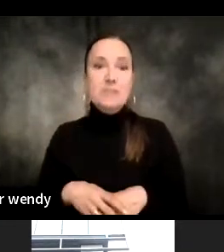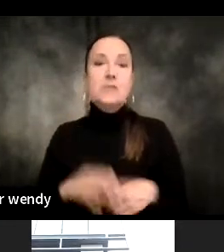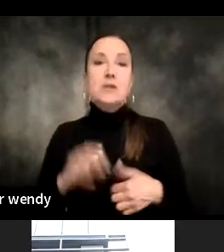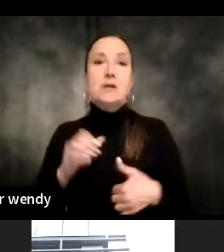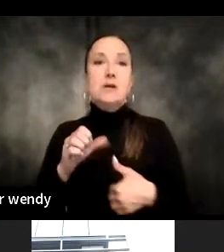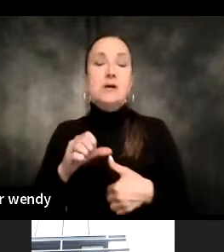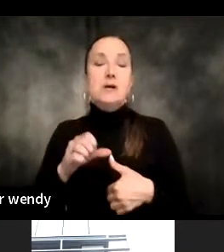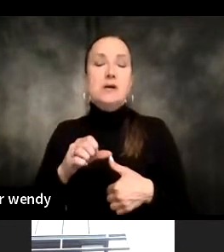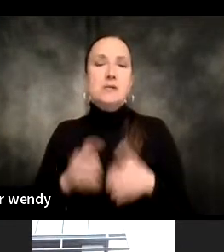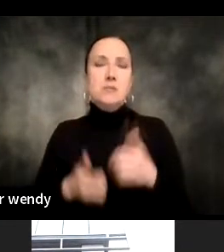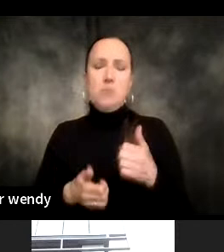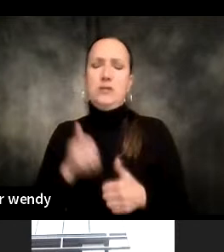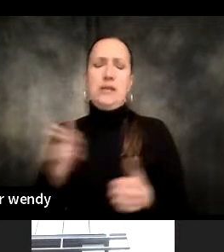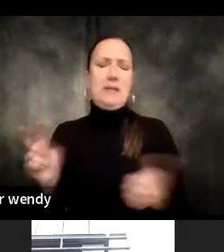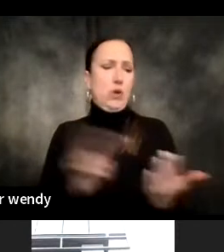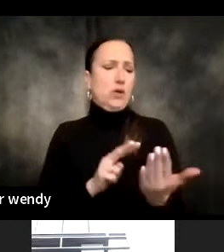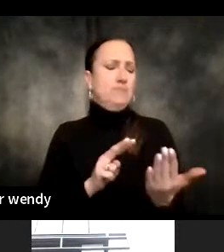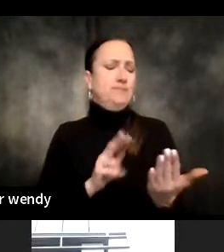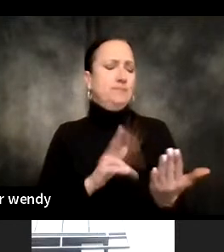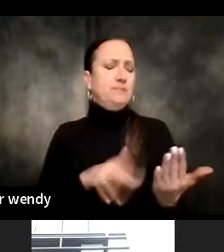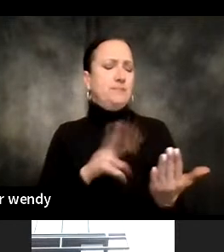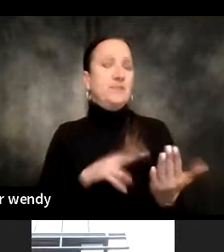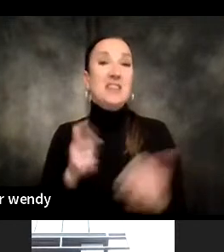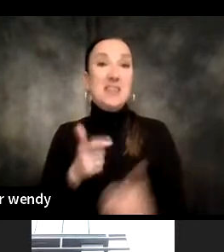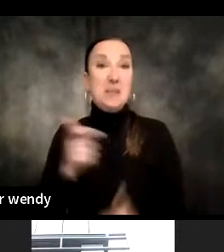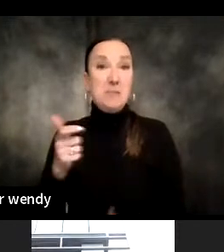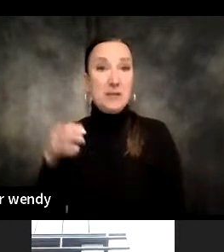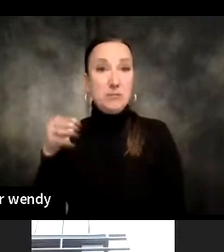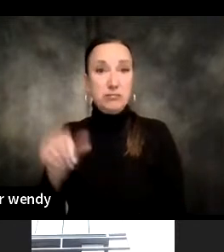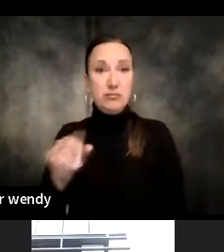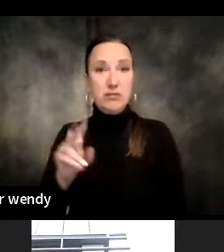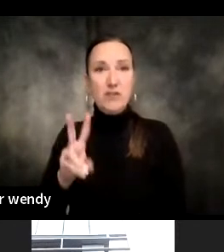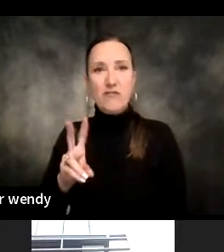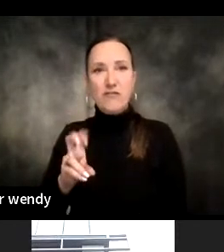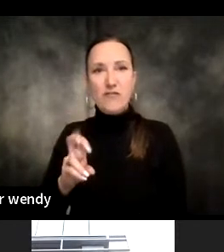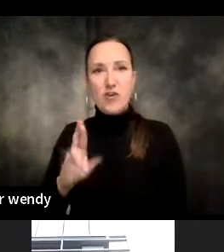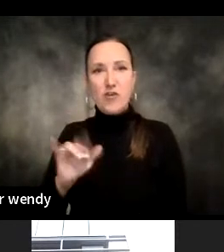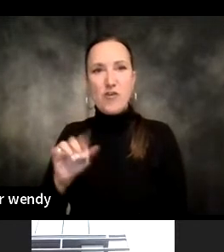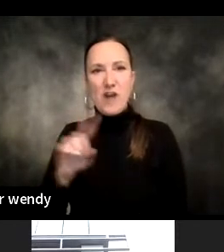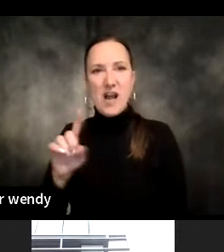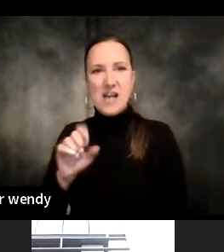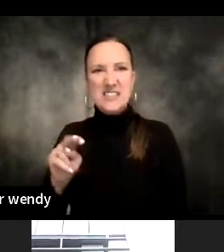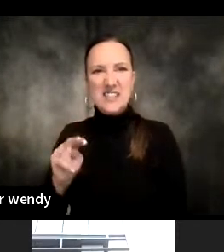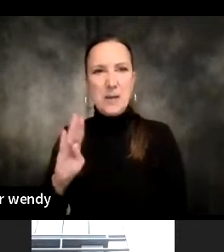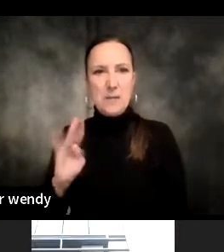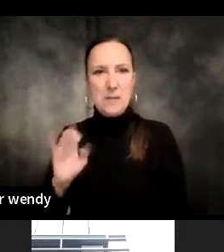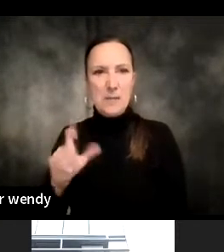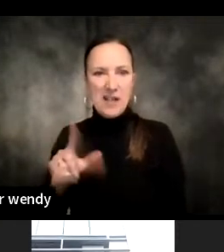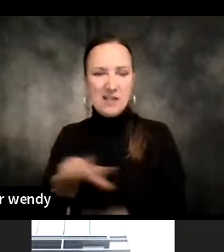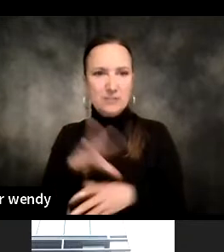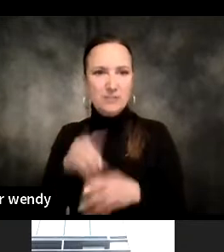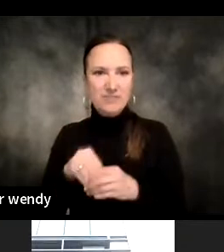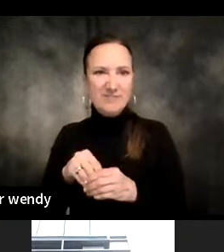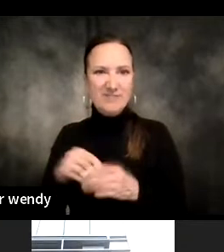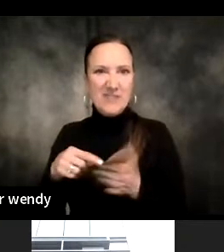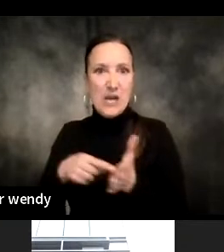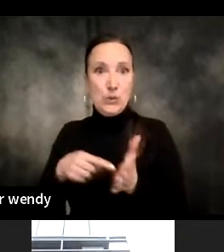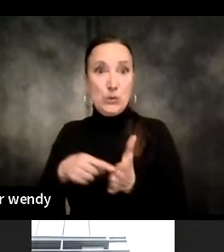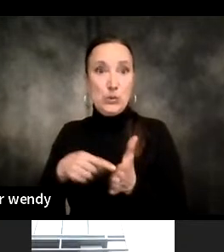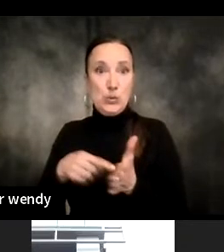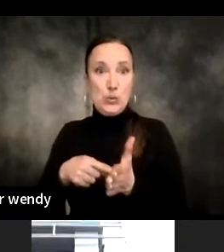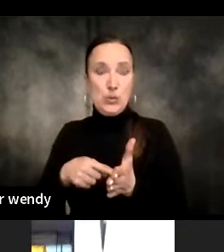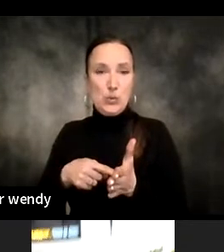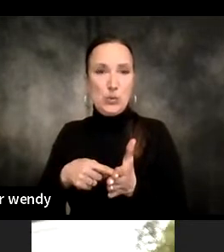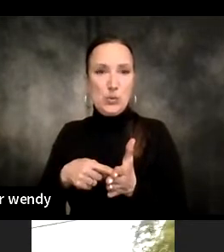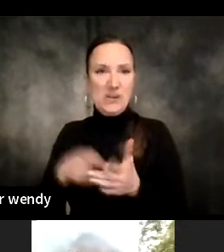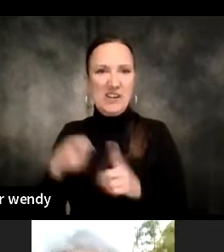Mail, it's most, let's see. The big one is Verizon bill, which was included past due